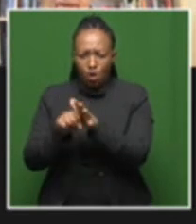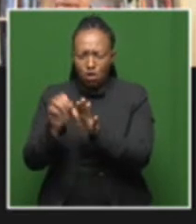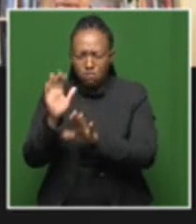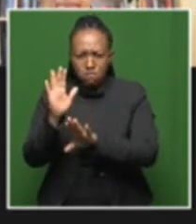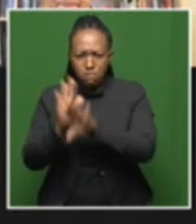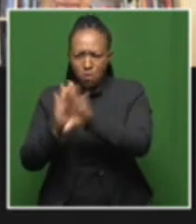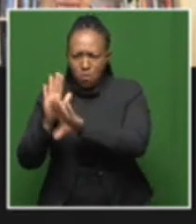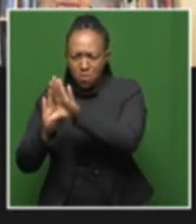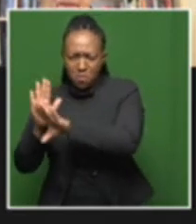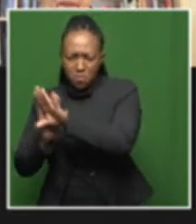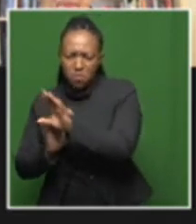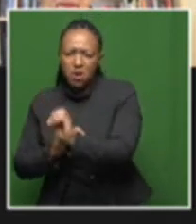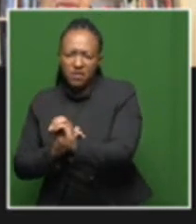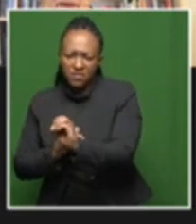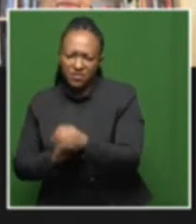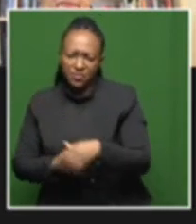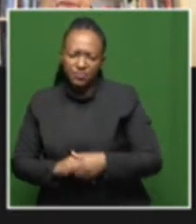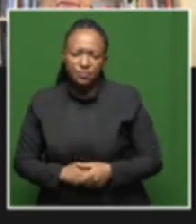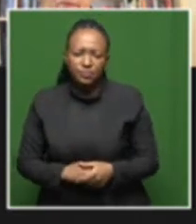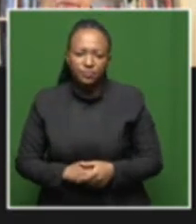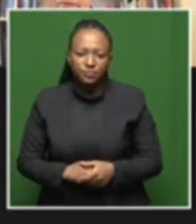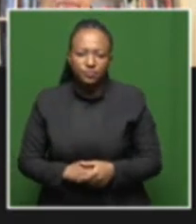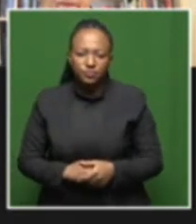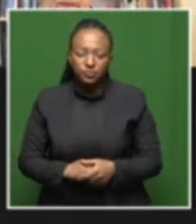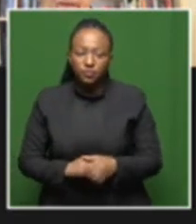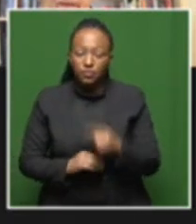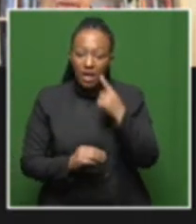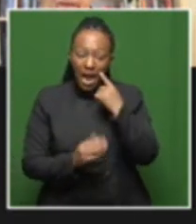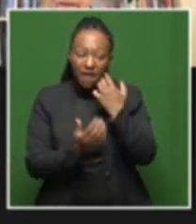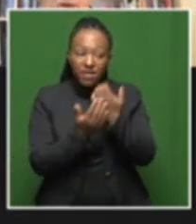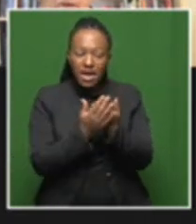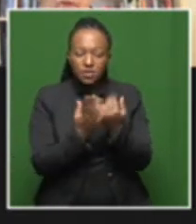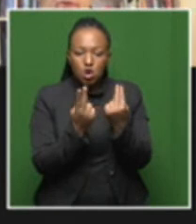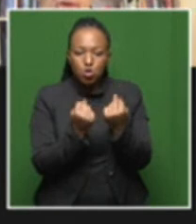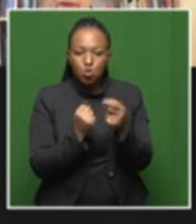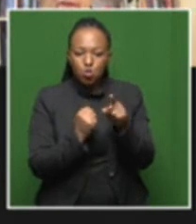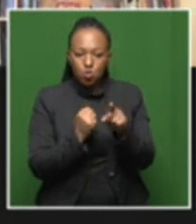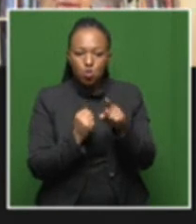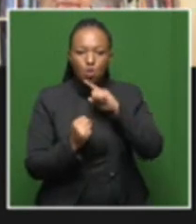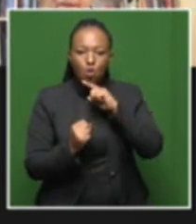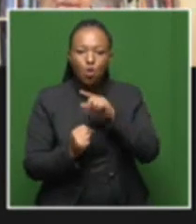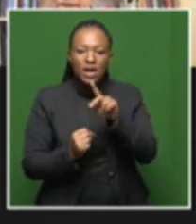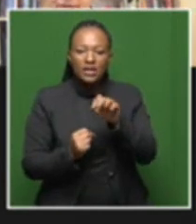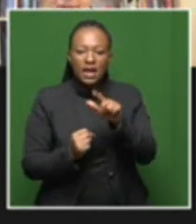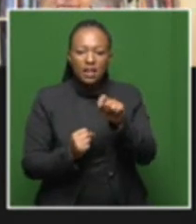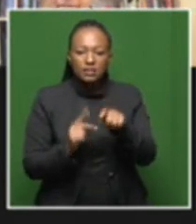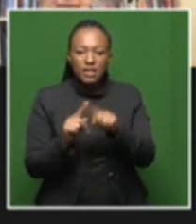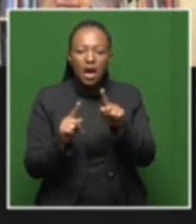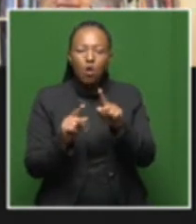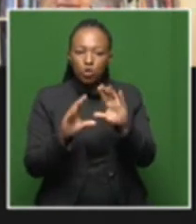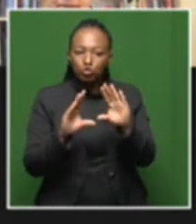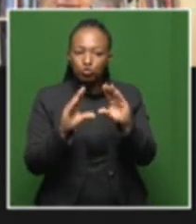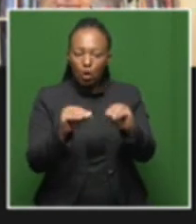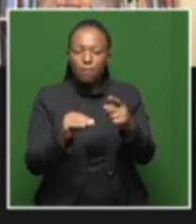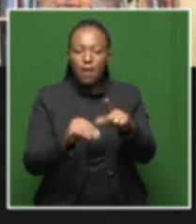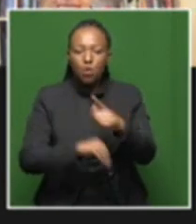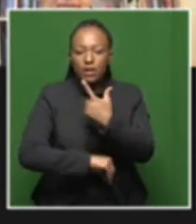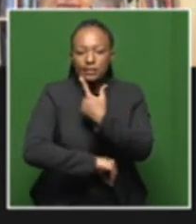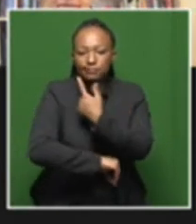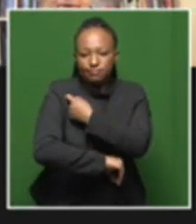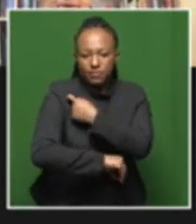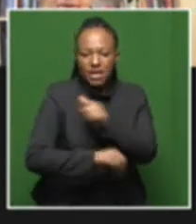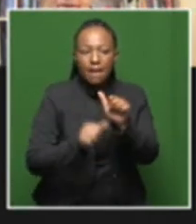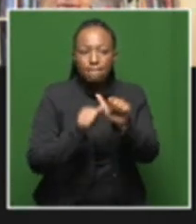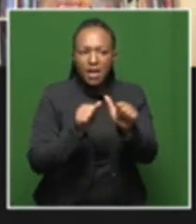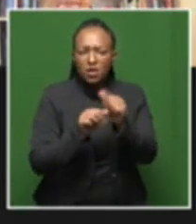by Delta. New evidence confirms that Delta is well neutralized by vaccines, even better than the previous